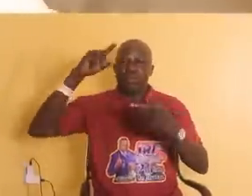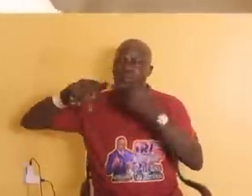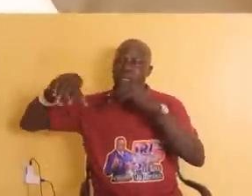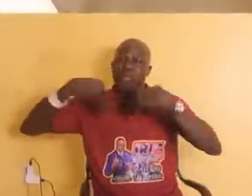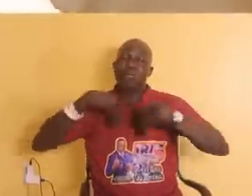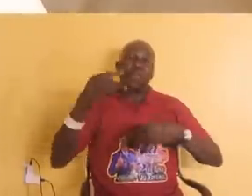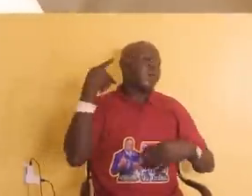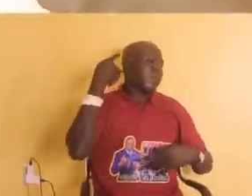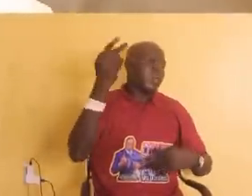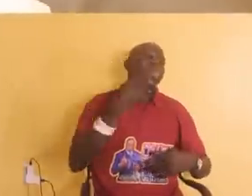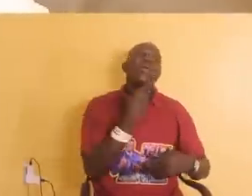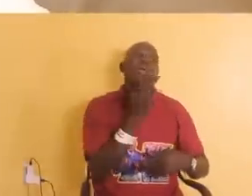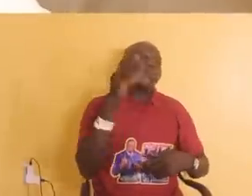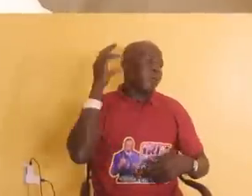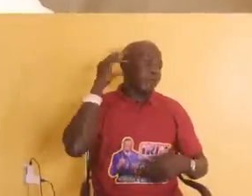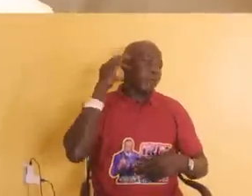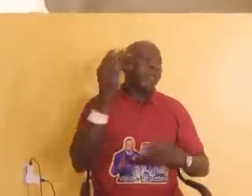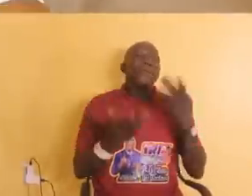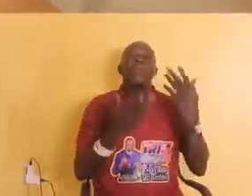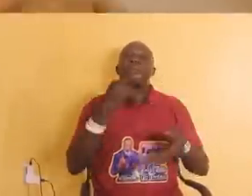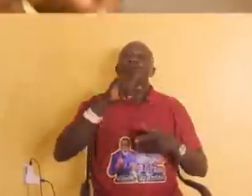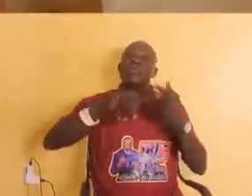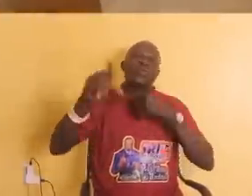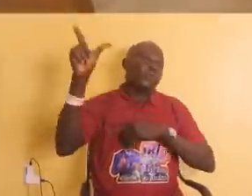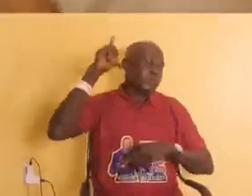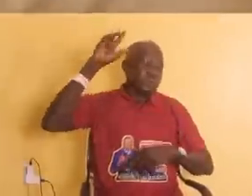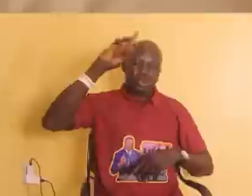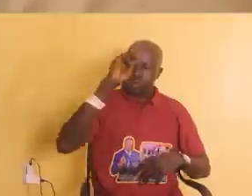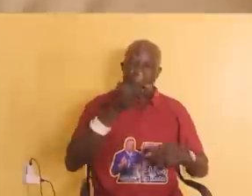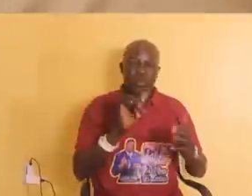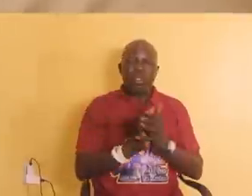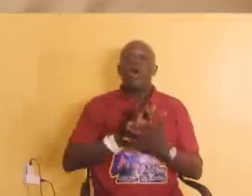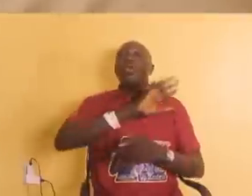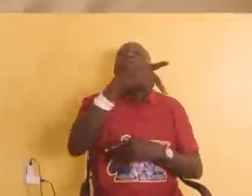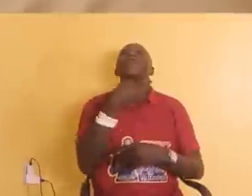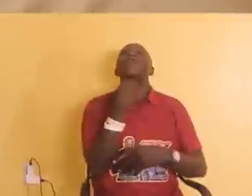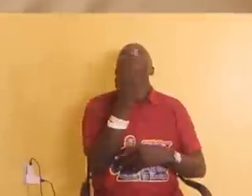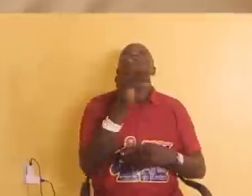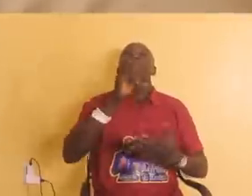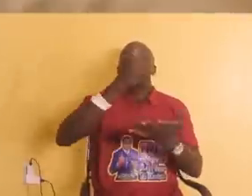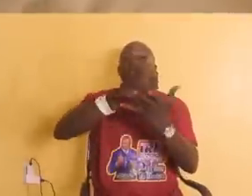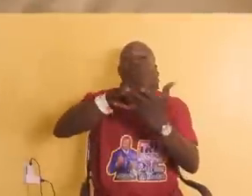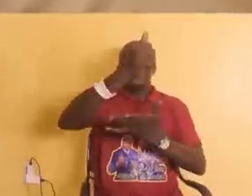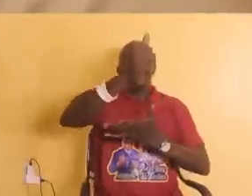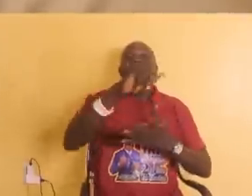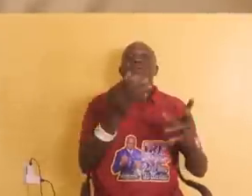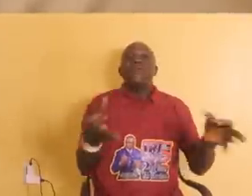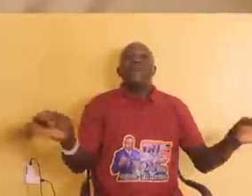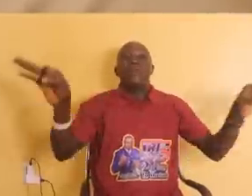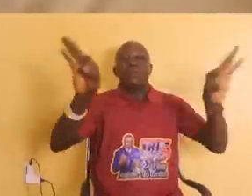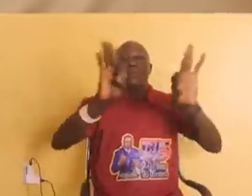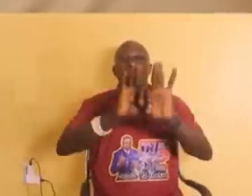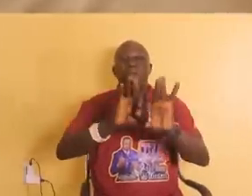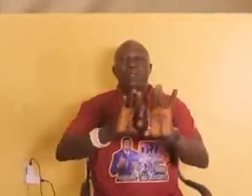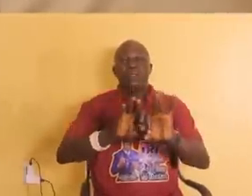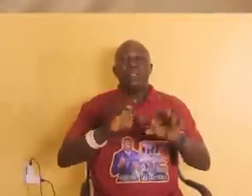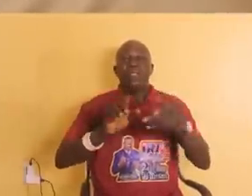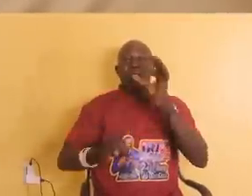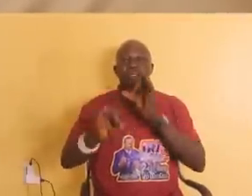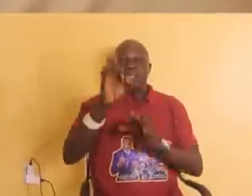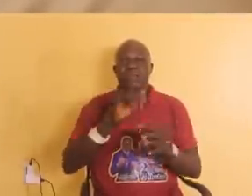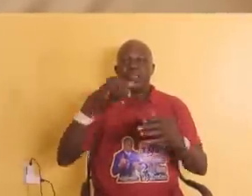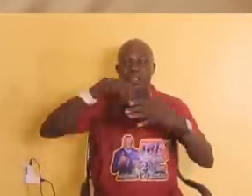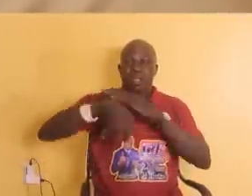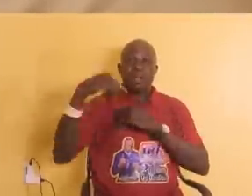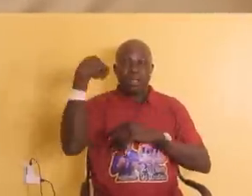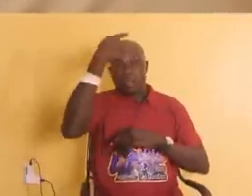bi o ba wa to ba ti ngbo mi. Wherever you may be, listen to me. Ohun ami re. Your voice of amen. O se pataki. Is very important. Gbogbo wa ni